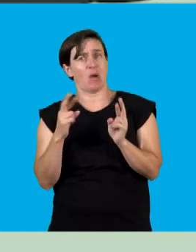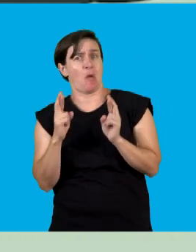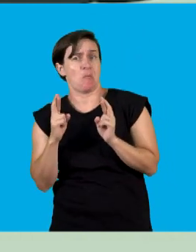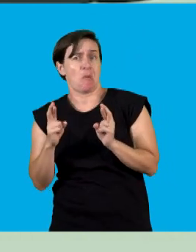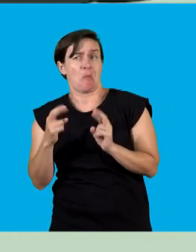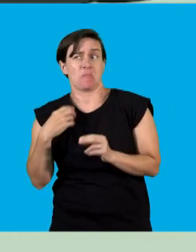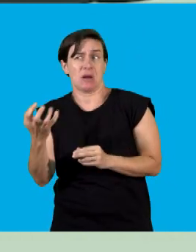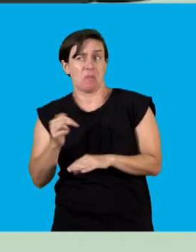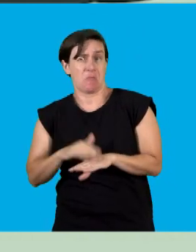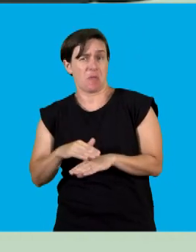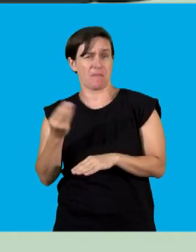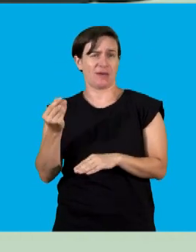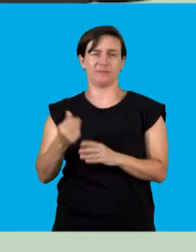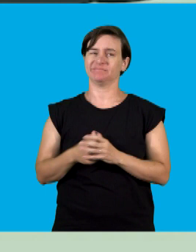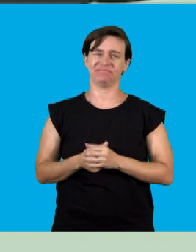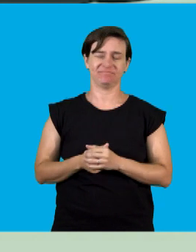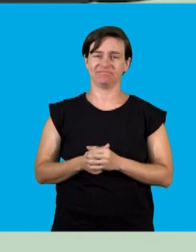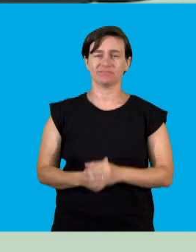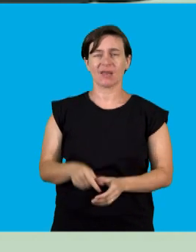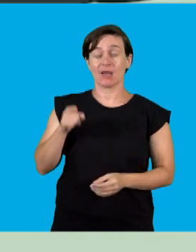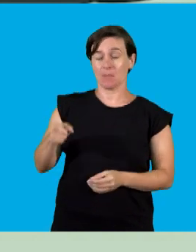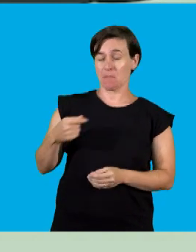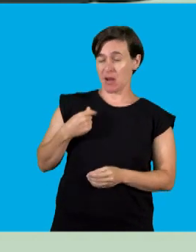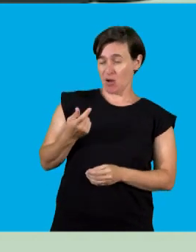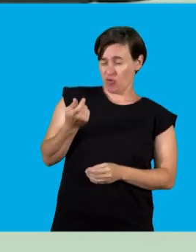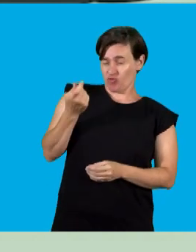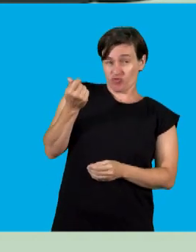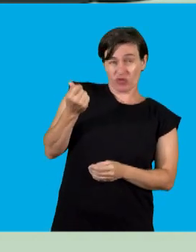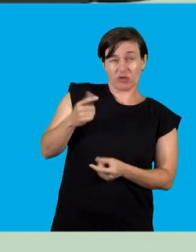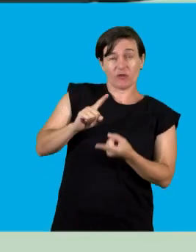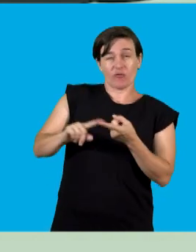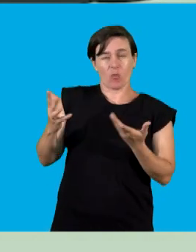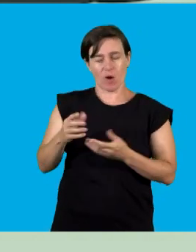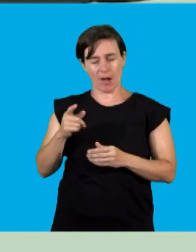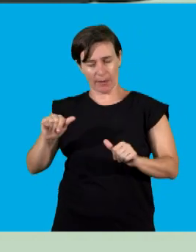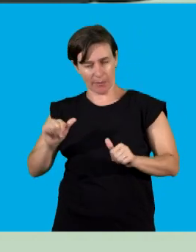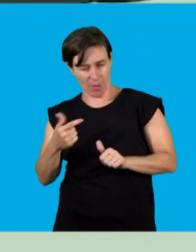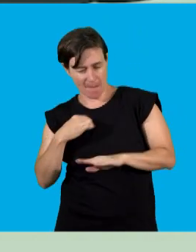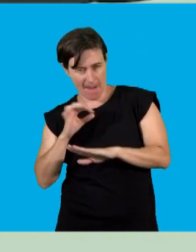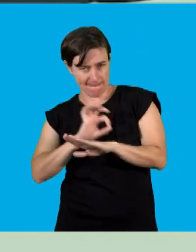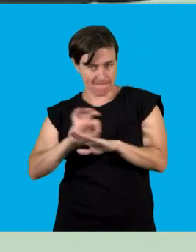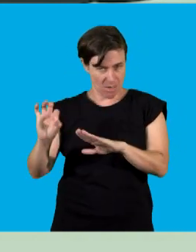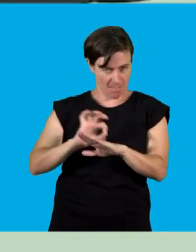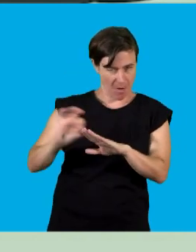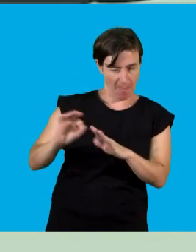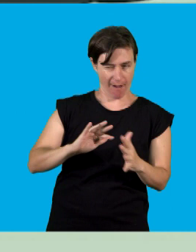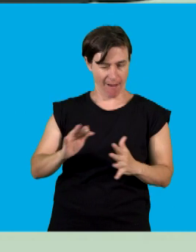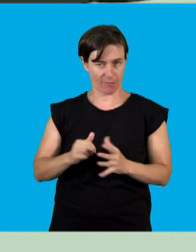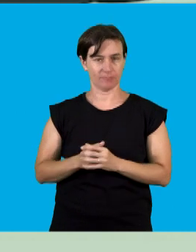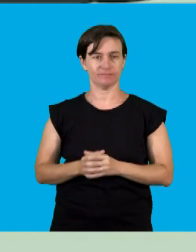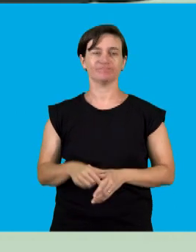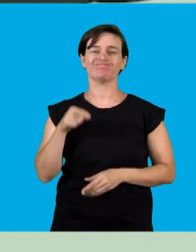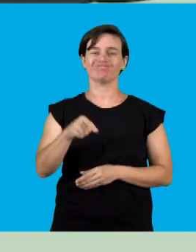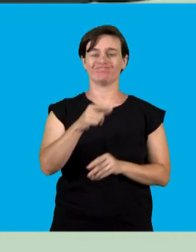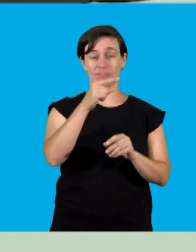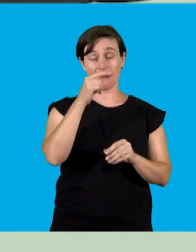hoping? But riches and wealth comes from well-laid plans. This is by Jim Rohn, talking